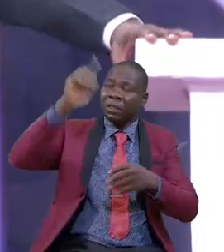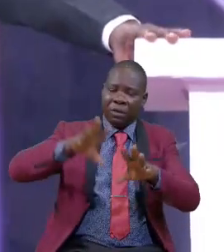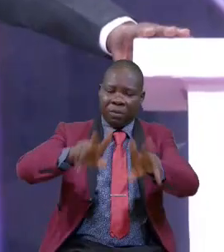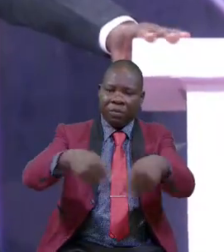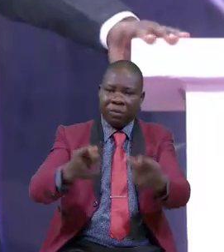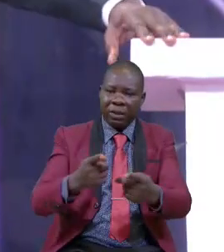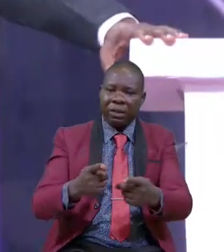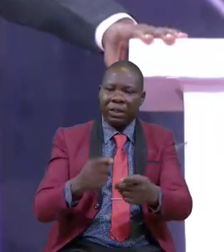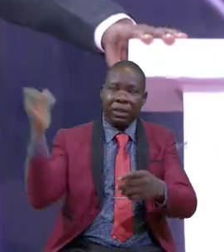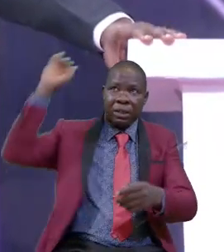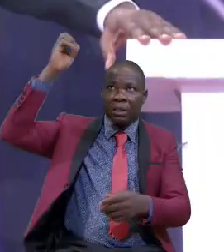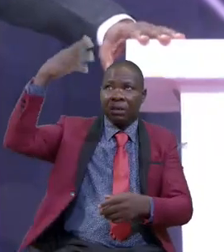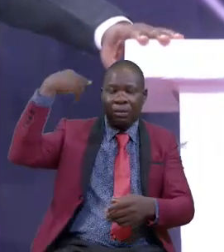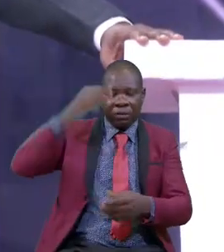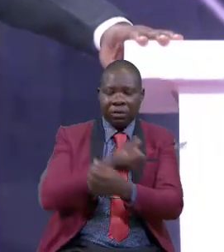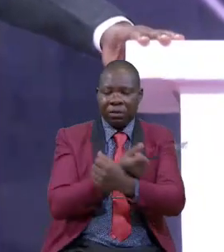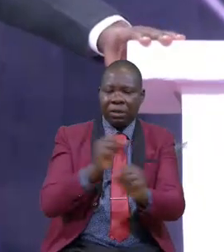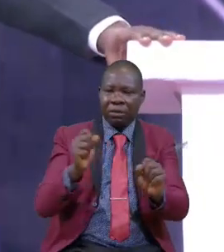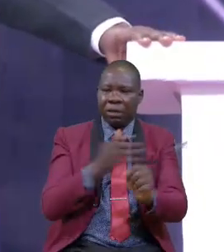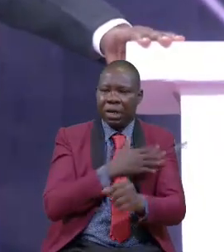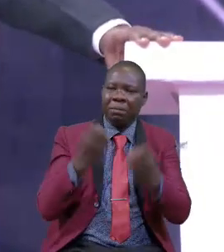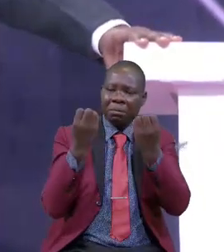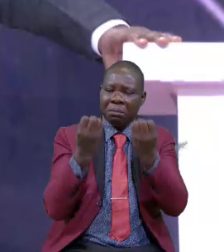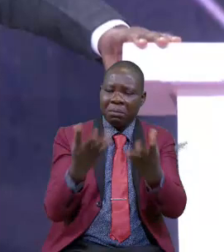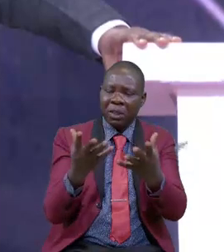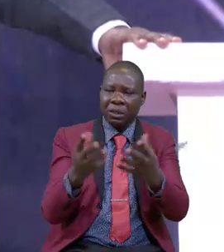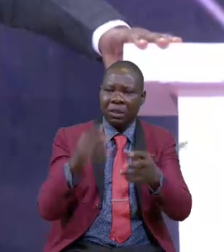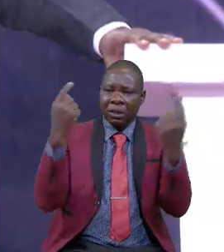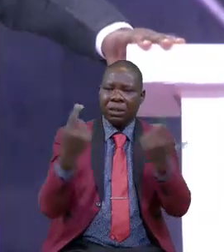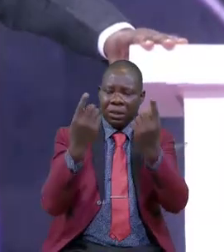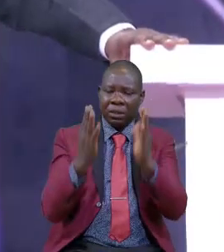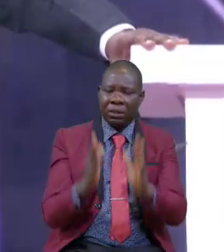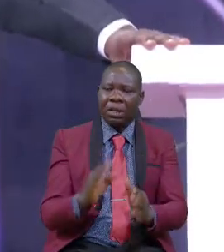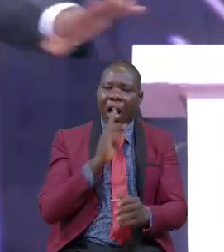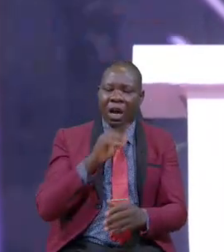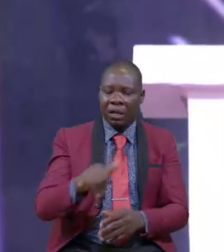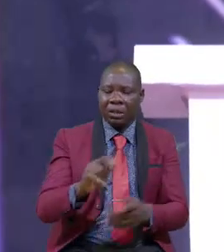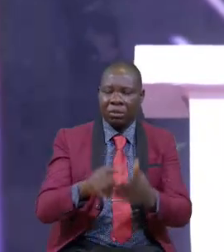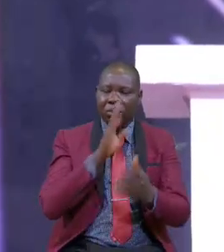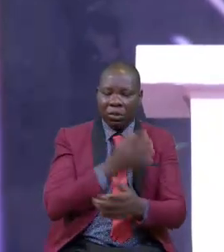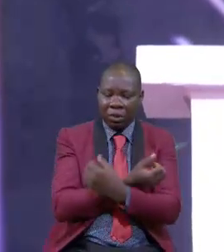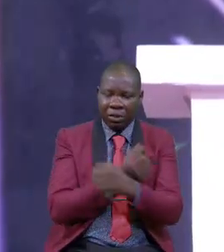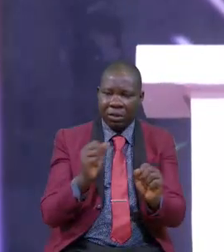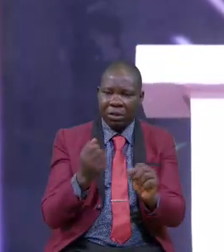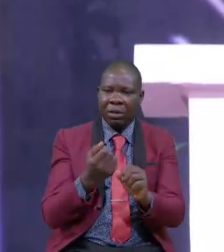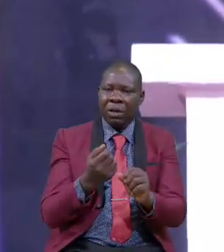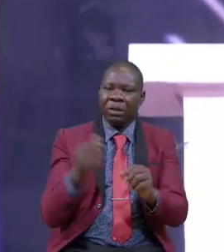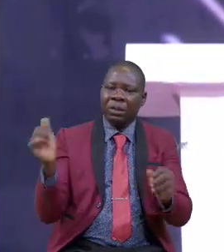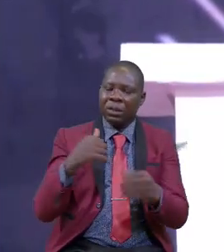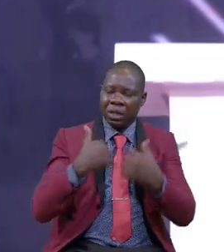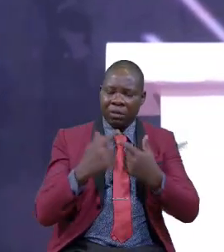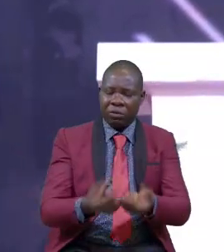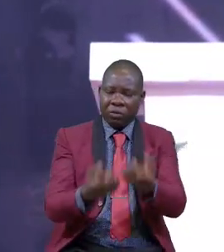been saved. They need to come of his fullness to receive the grace of God